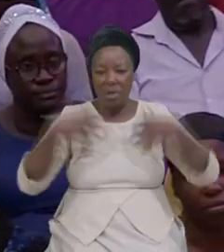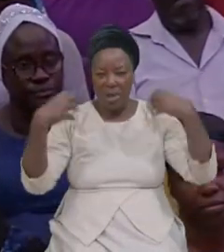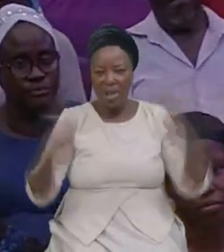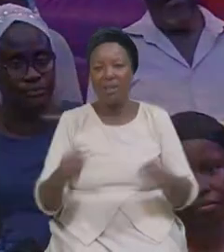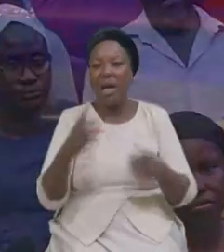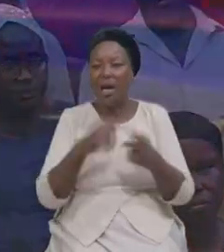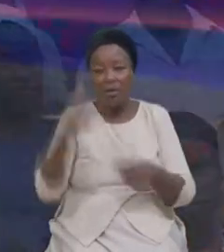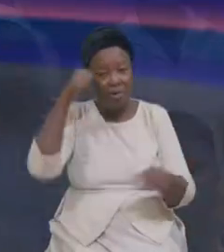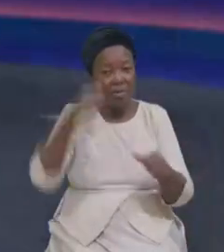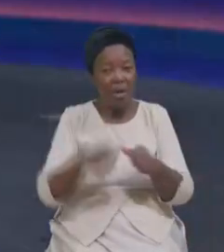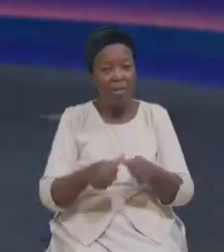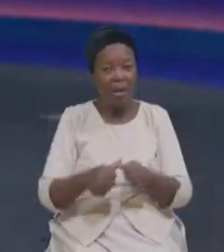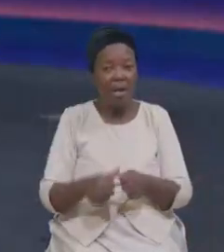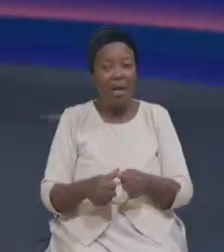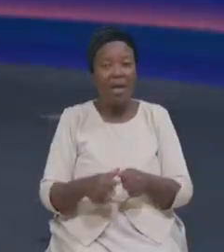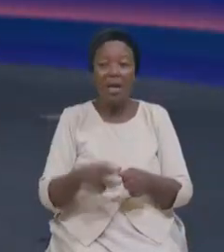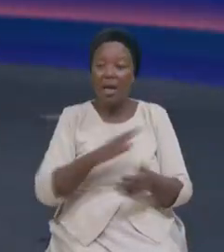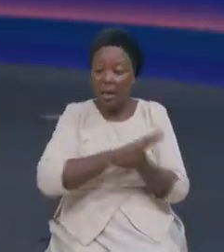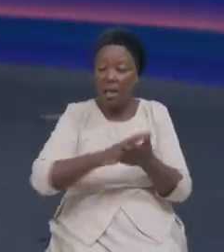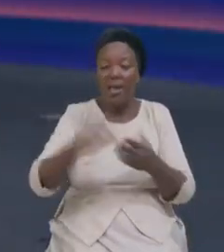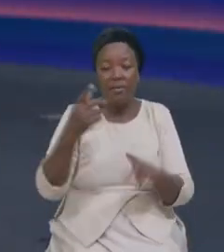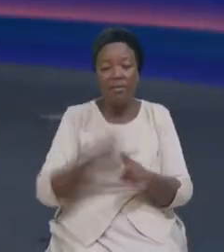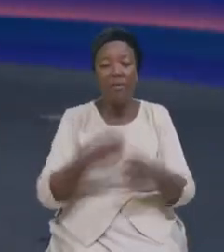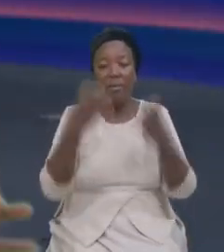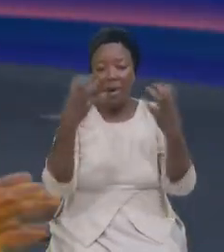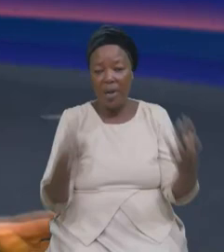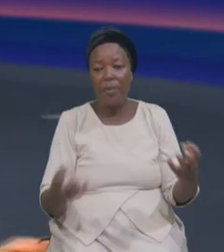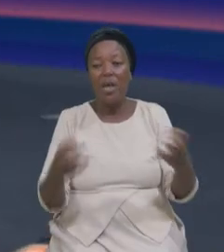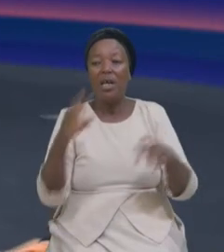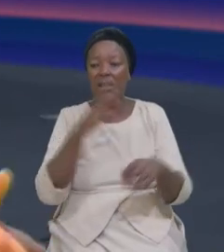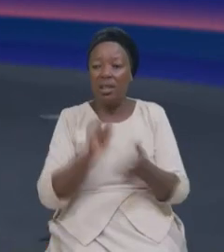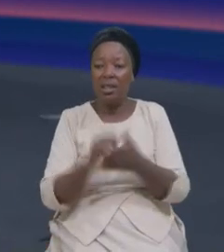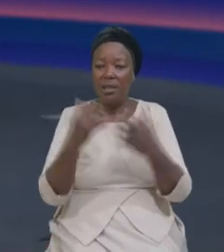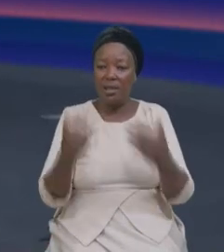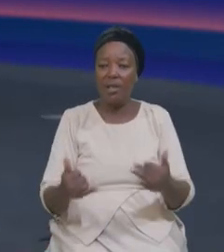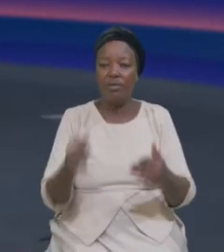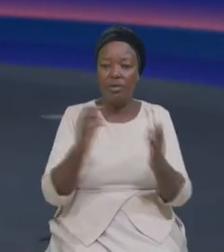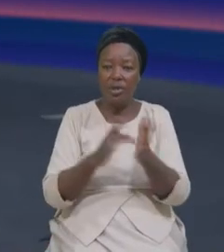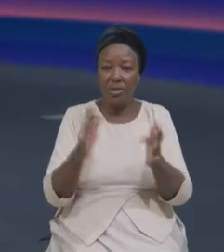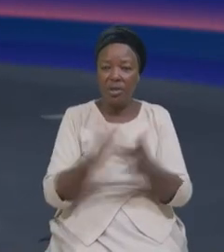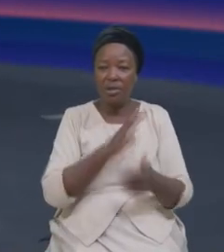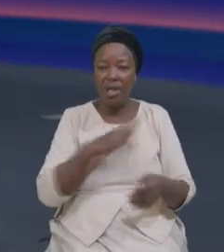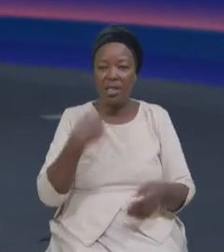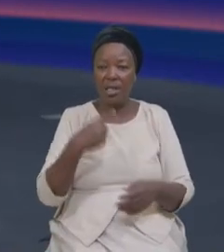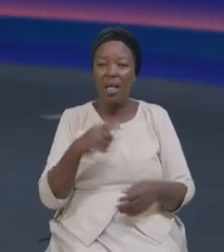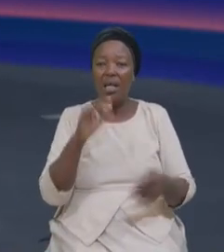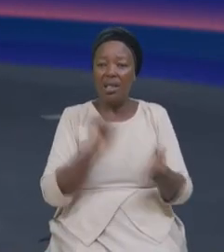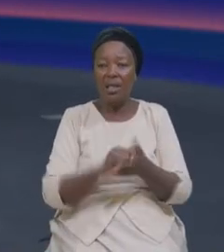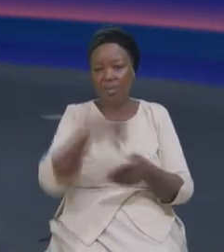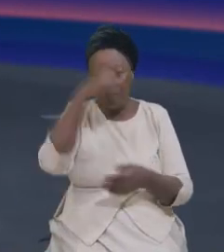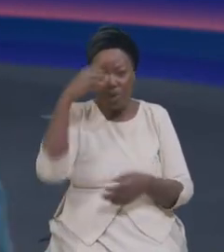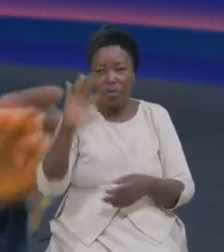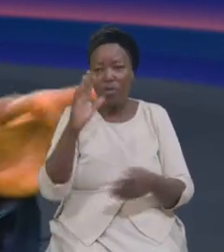he was already cleansed from leprosy. But now, Jesus said, because of the praise, because